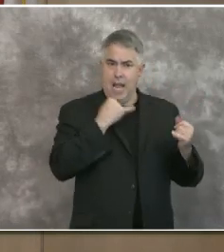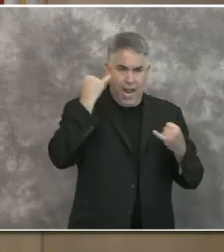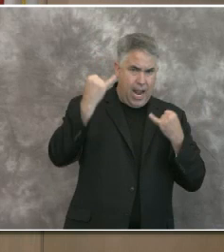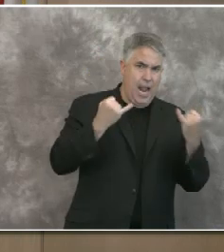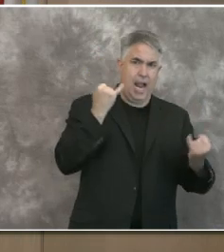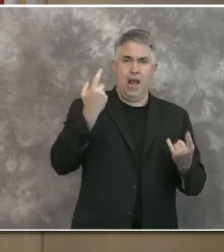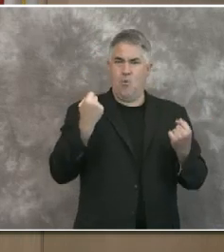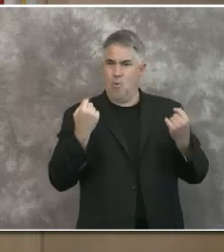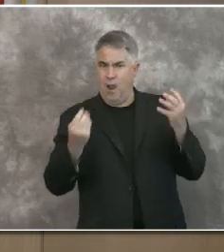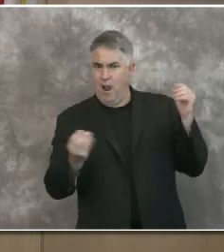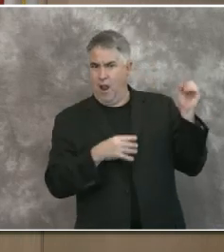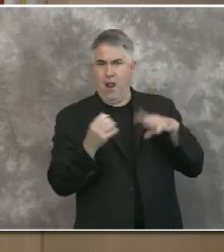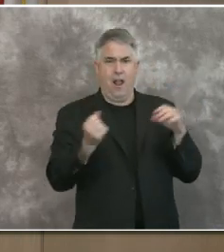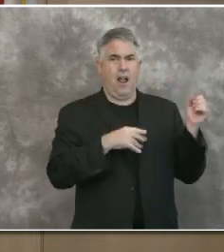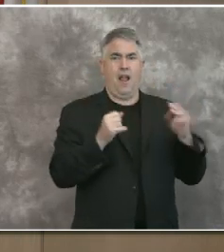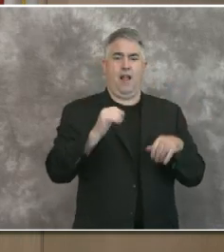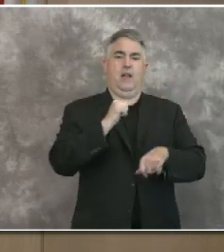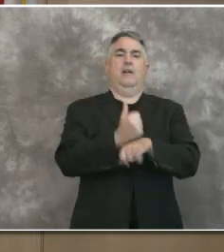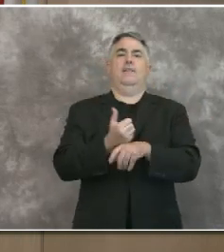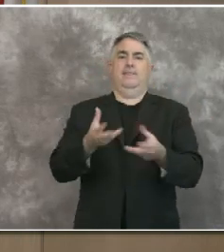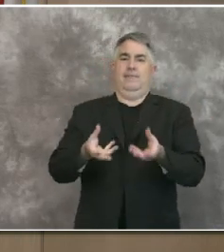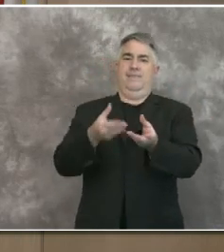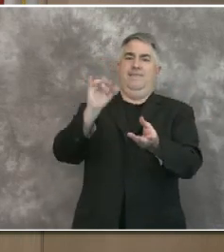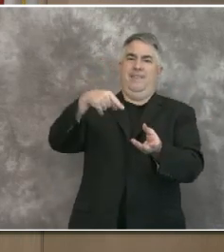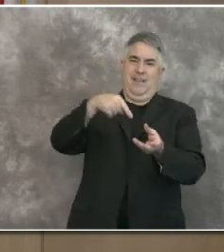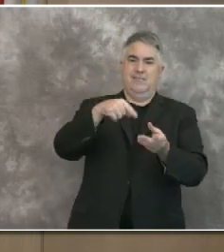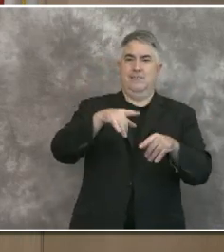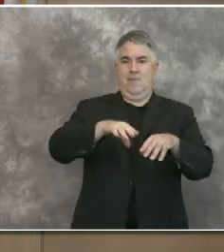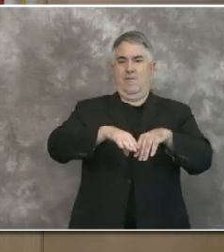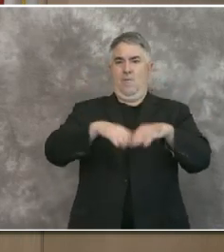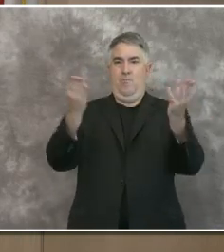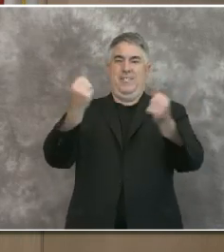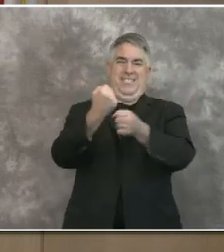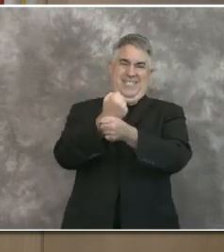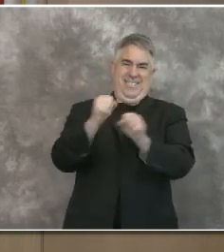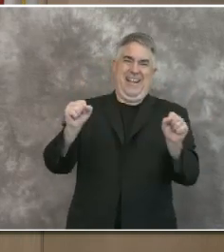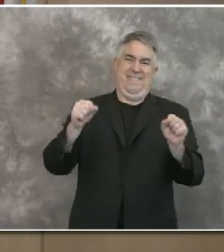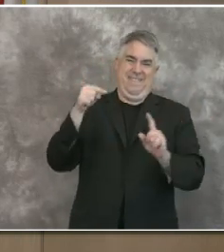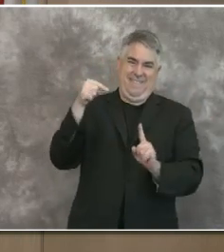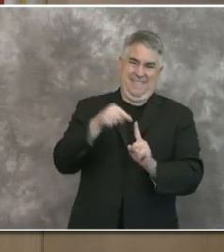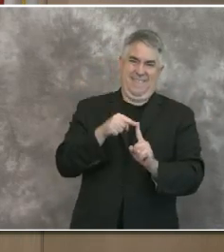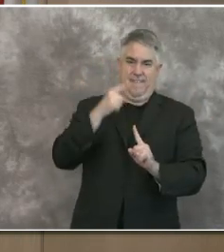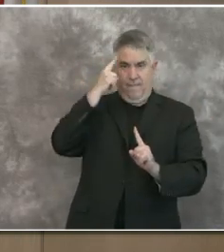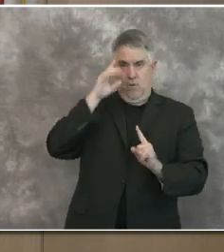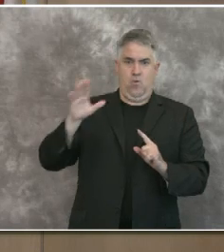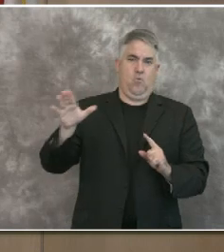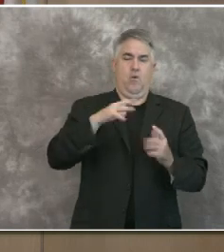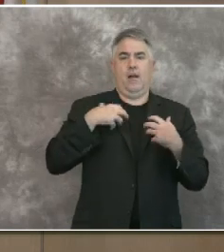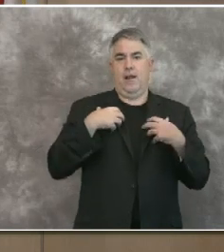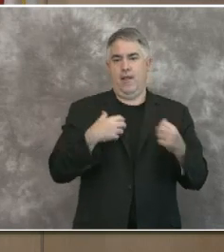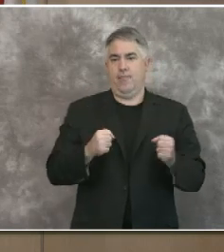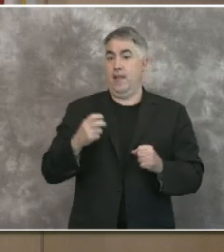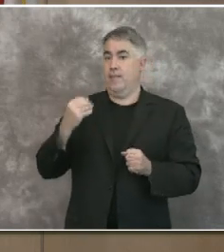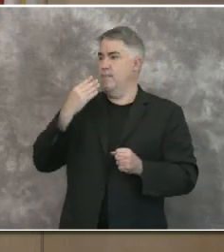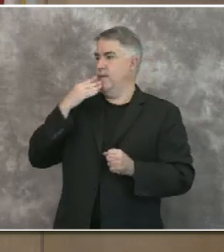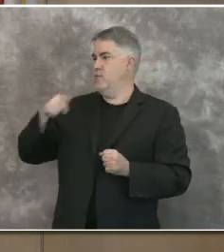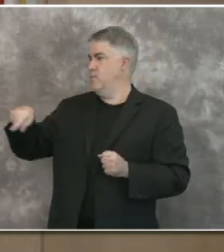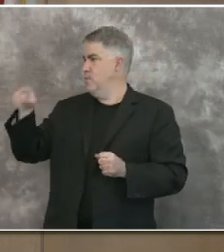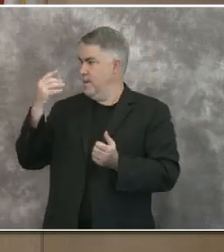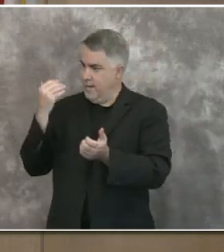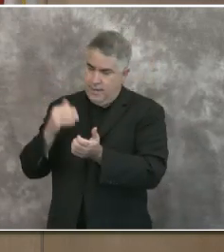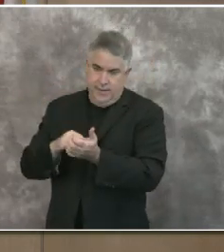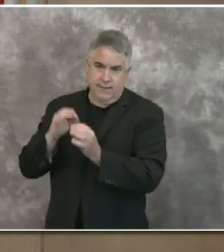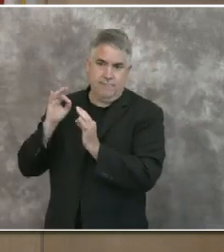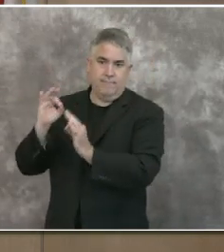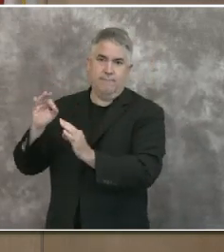reopen safely and with the utmost concern for everyone's health. Thanks again to the county supervisors and the mayor's office